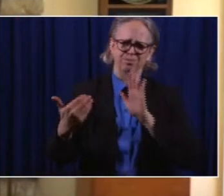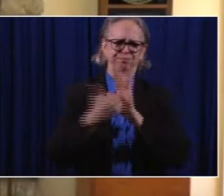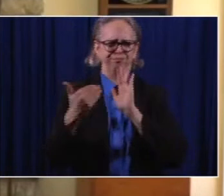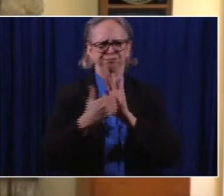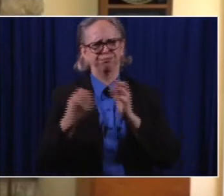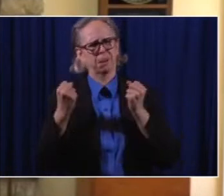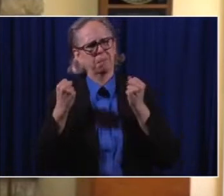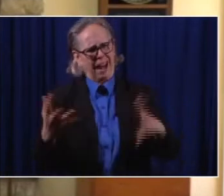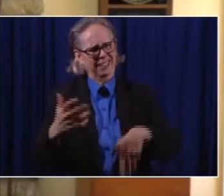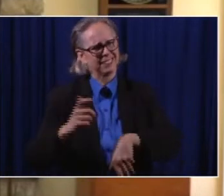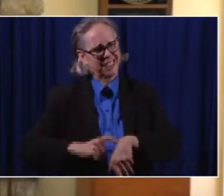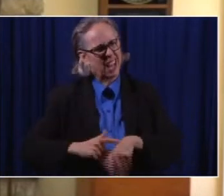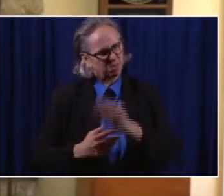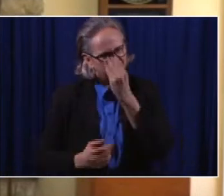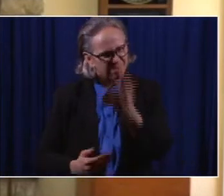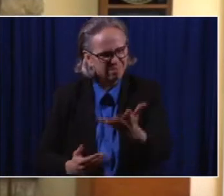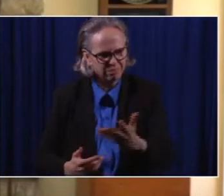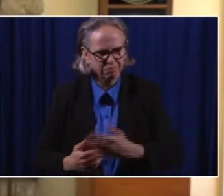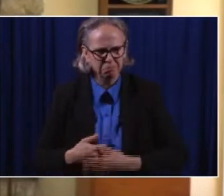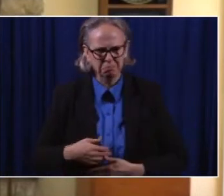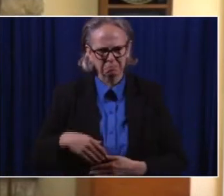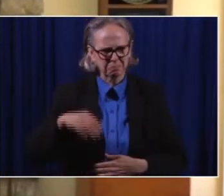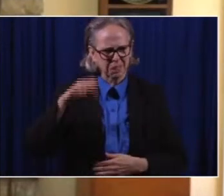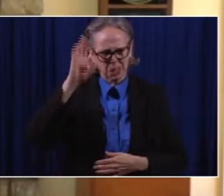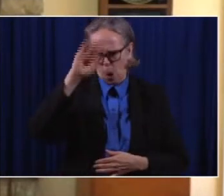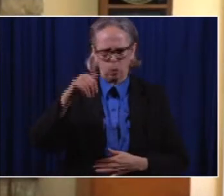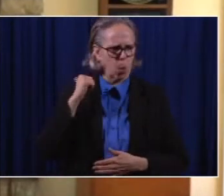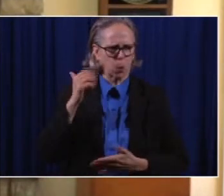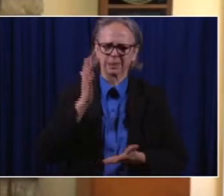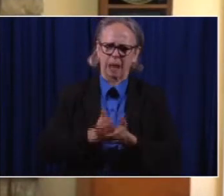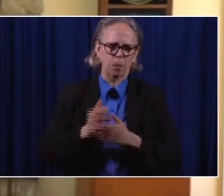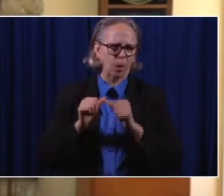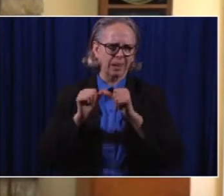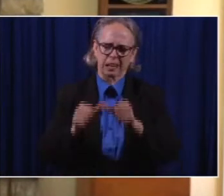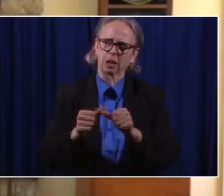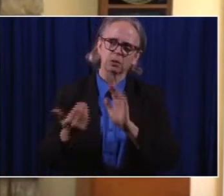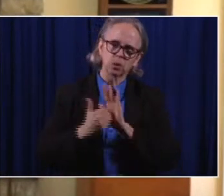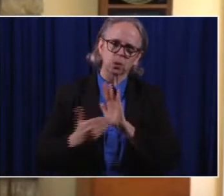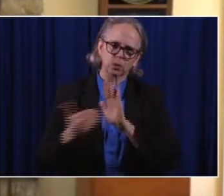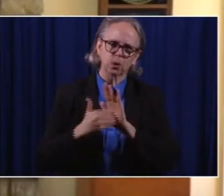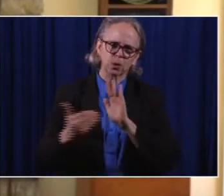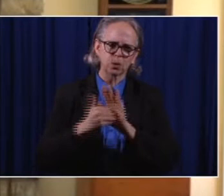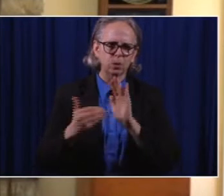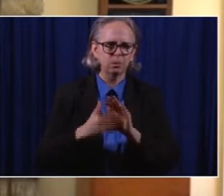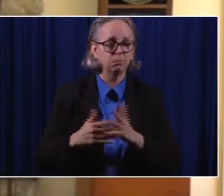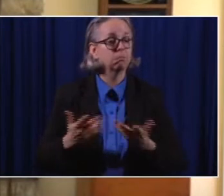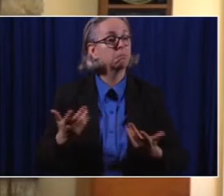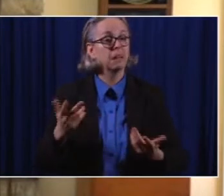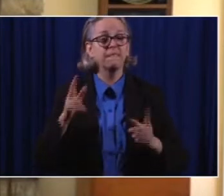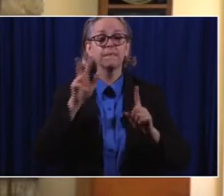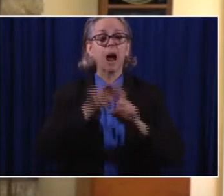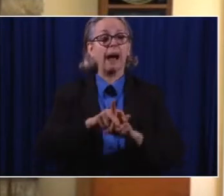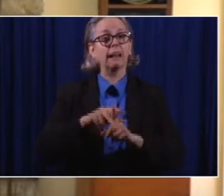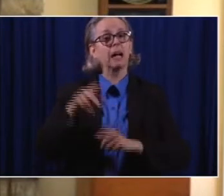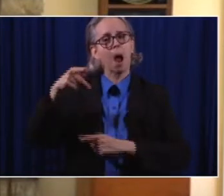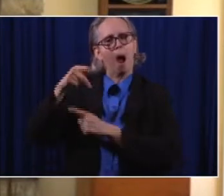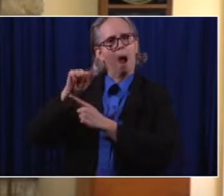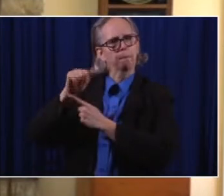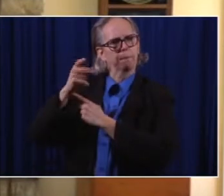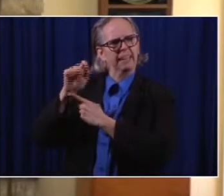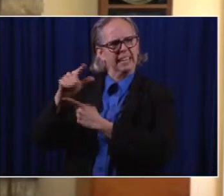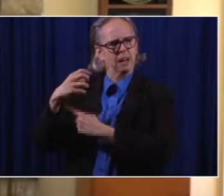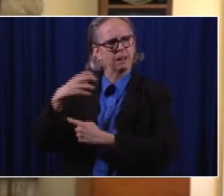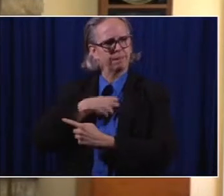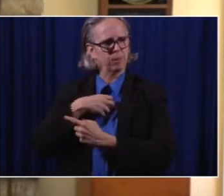that lawsuits will continue. And so, we're appealing those cases where we lost. We won some cases